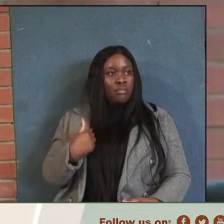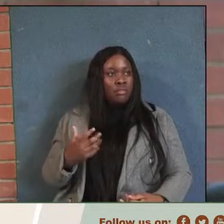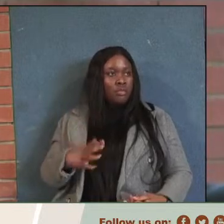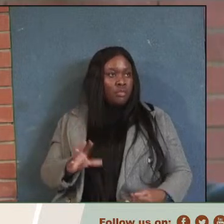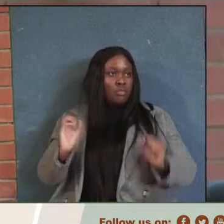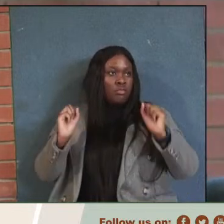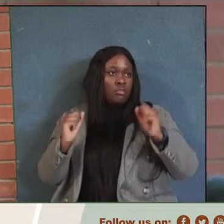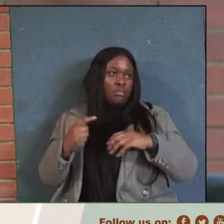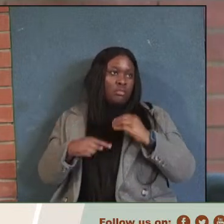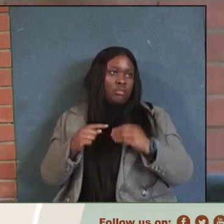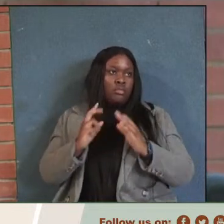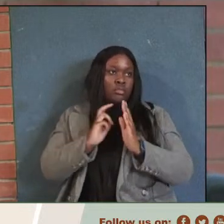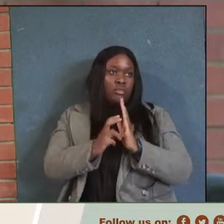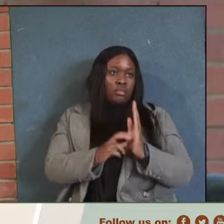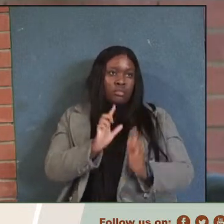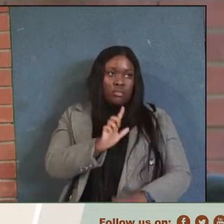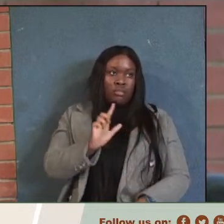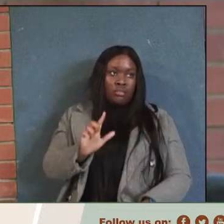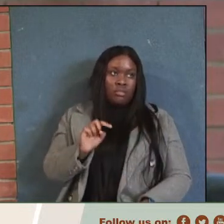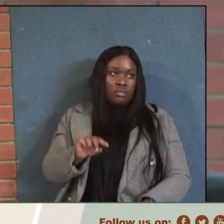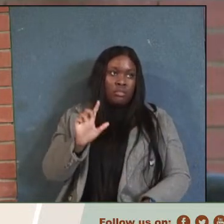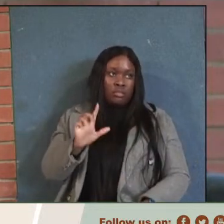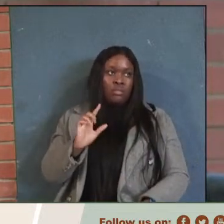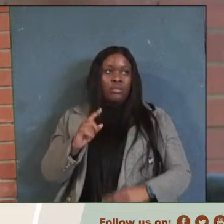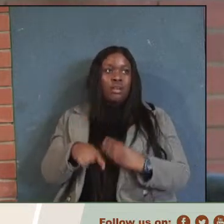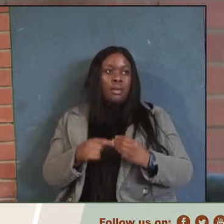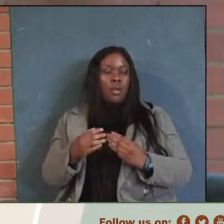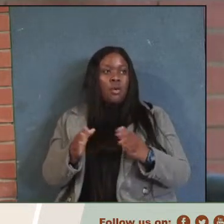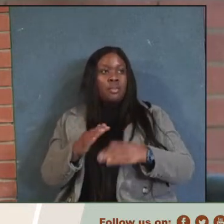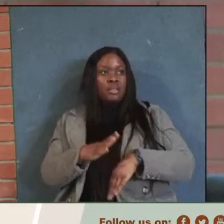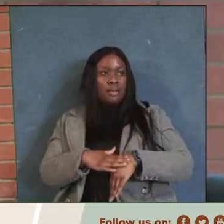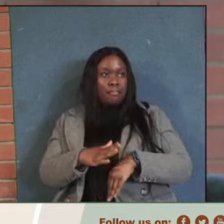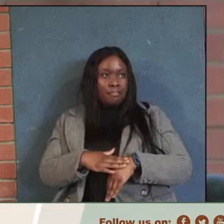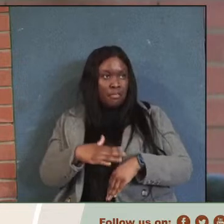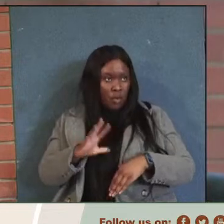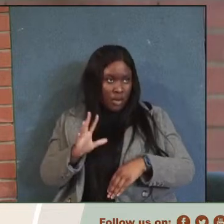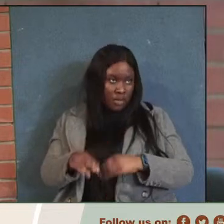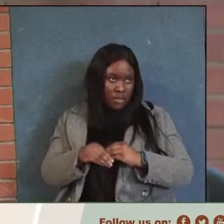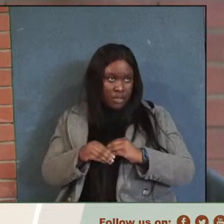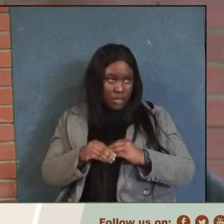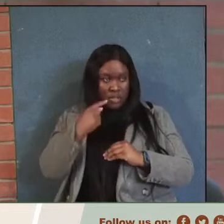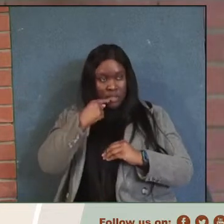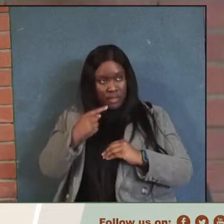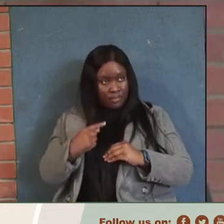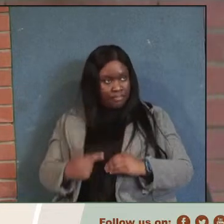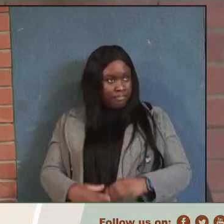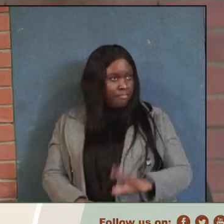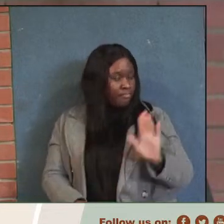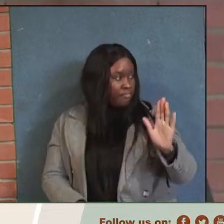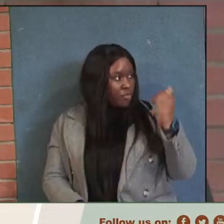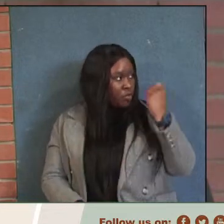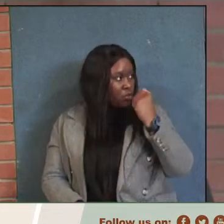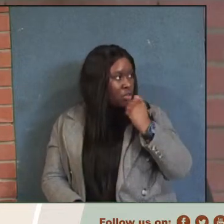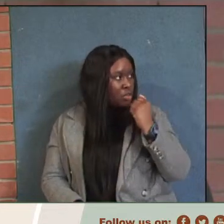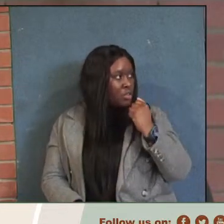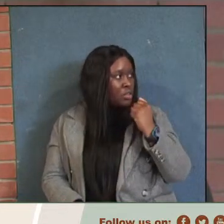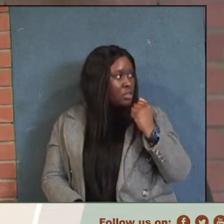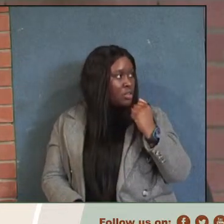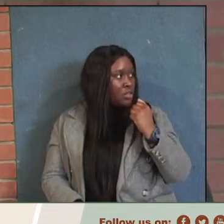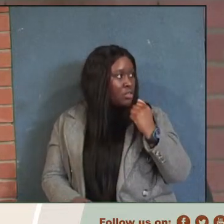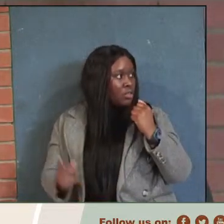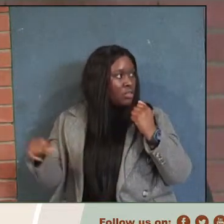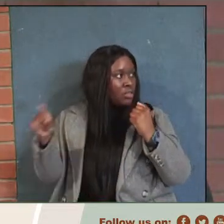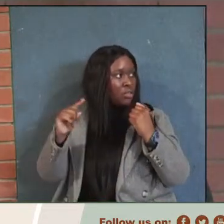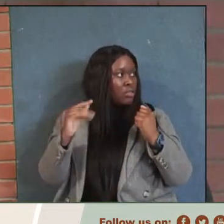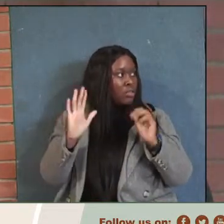Rule 77.7 on open time. Well, I'd like to add on... Sorry, honorable members, this side,